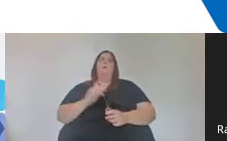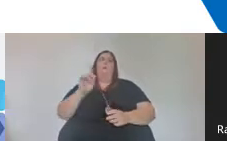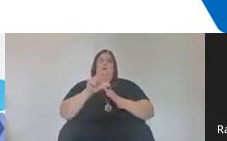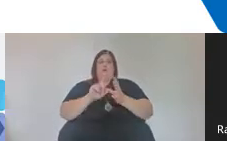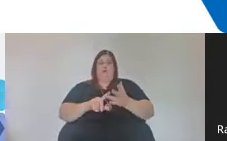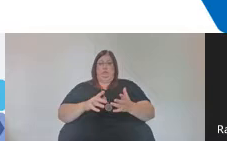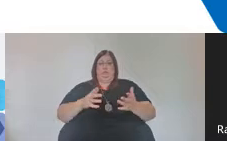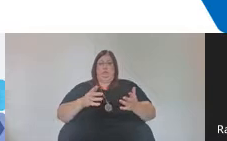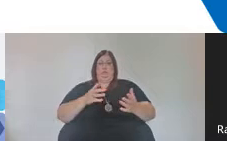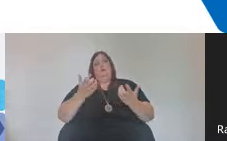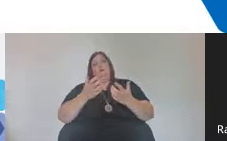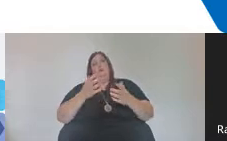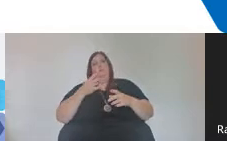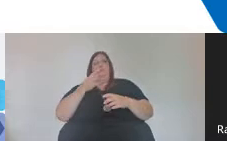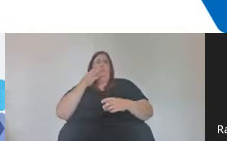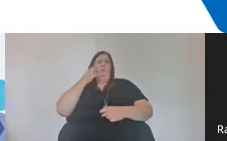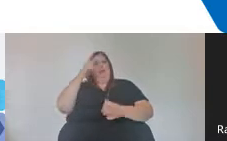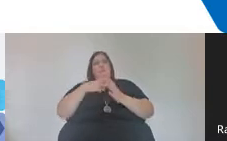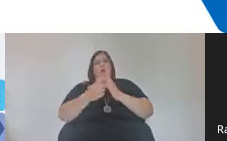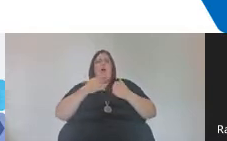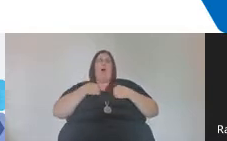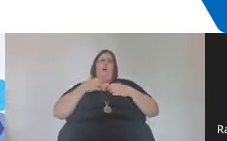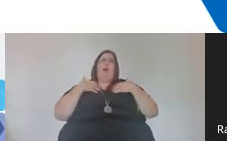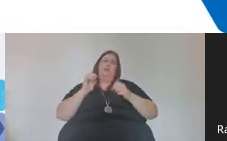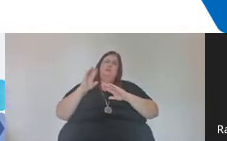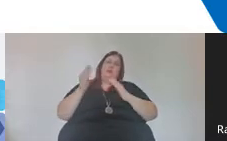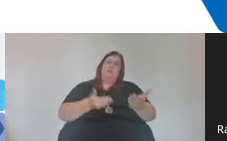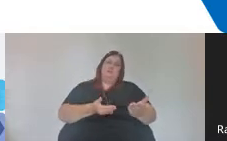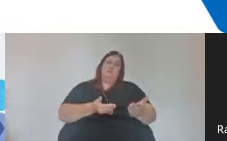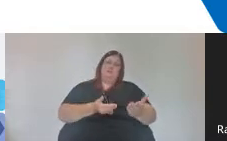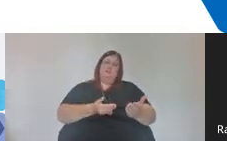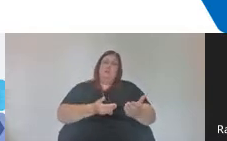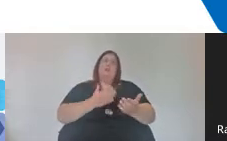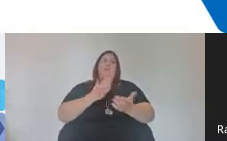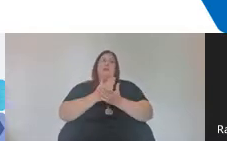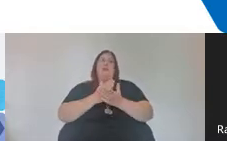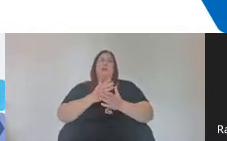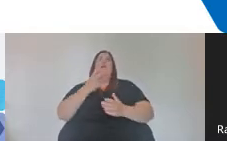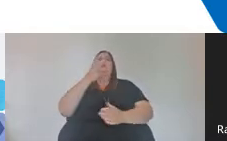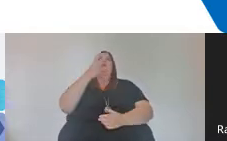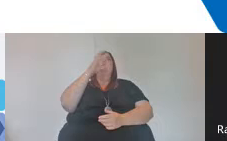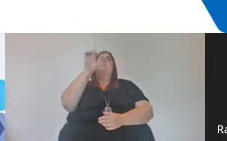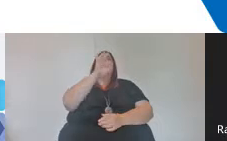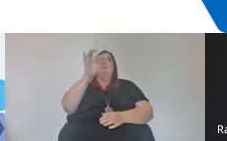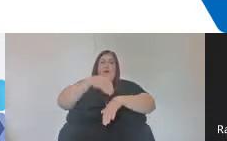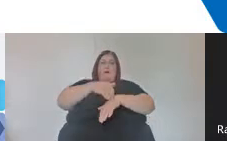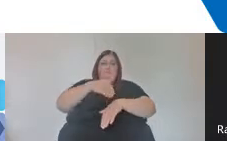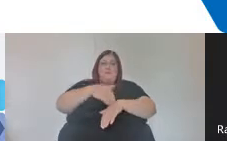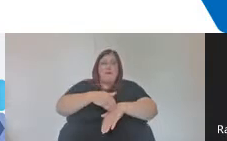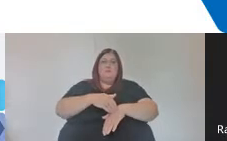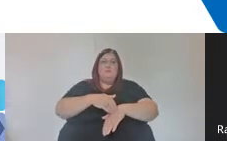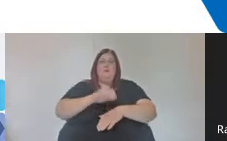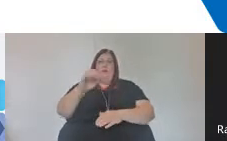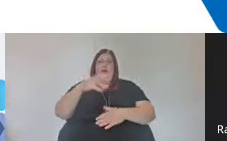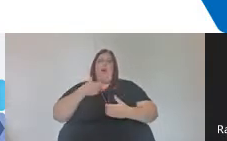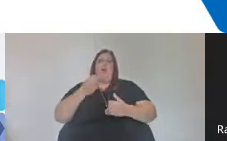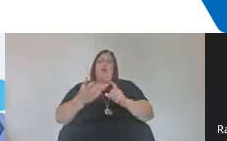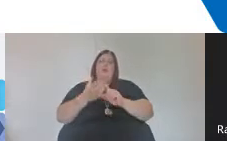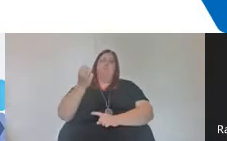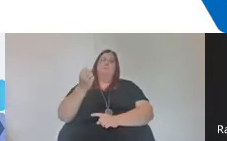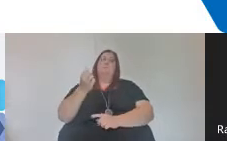of delivery of health services, it only has about a 20% impact on people's actual health outcomes. So if